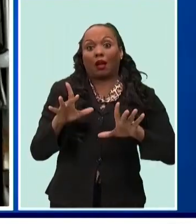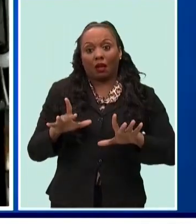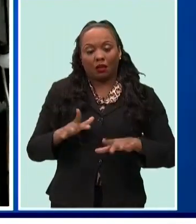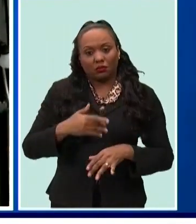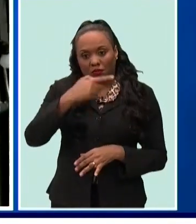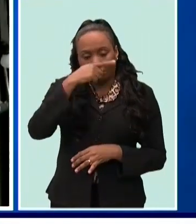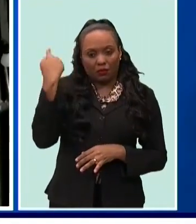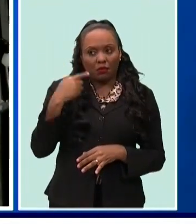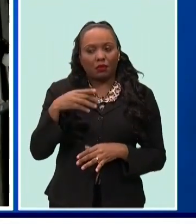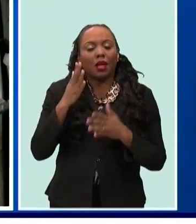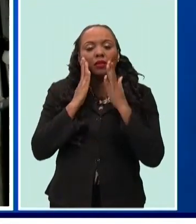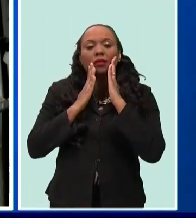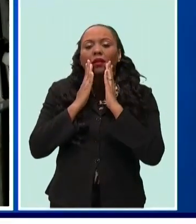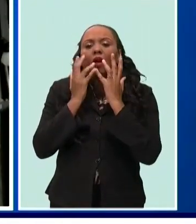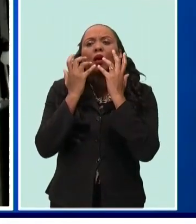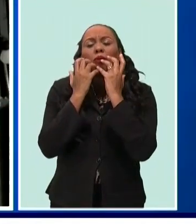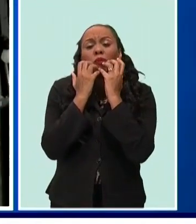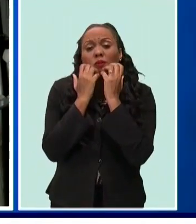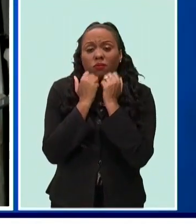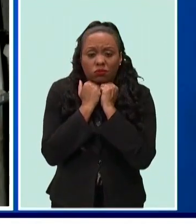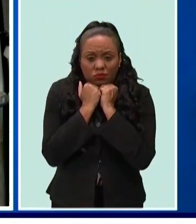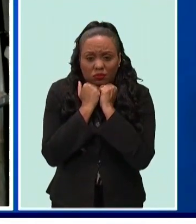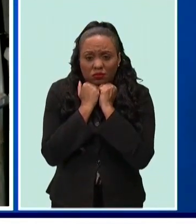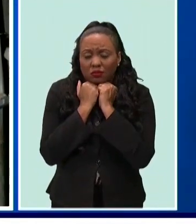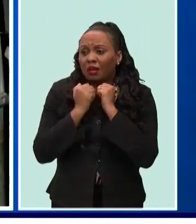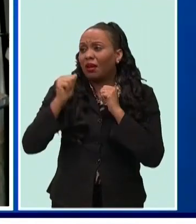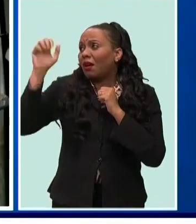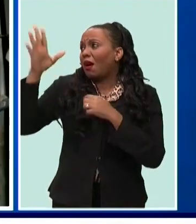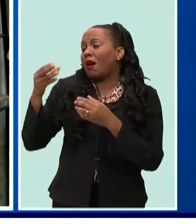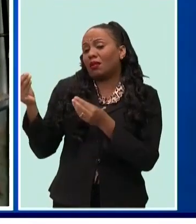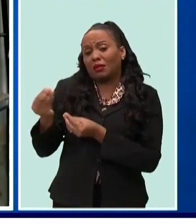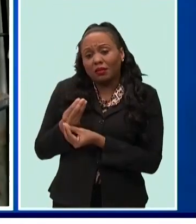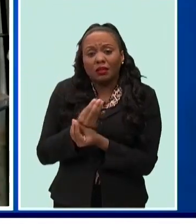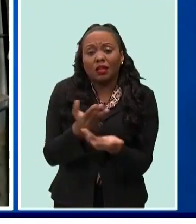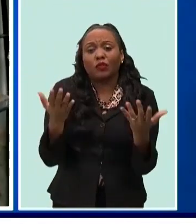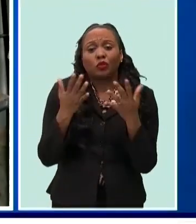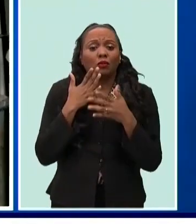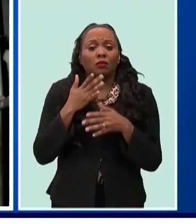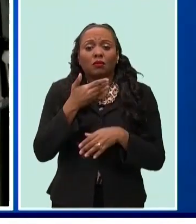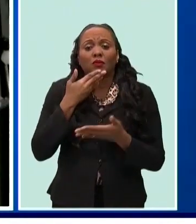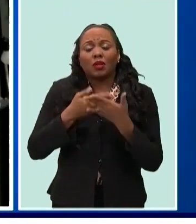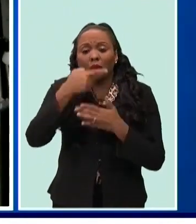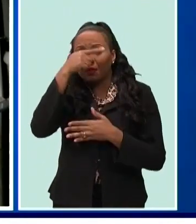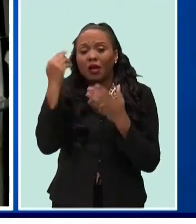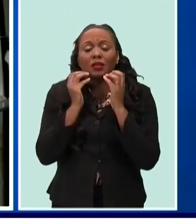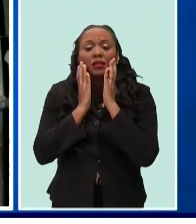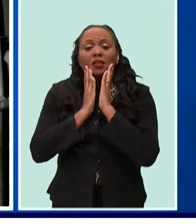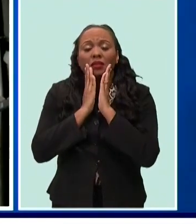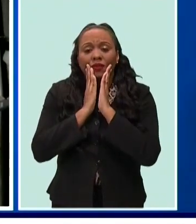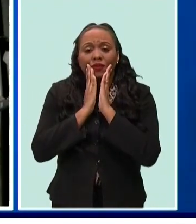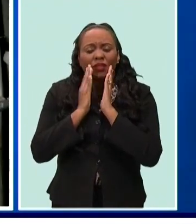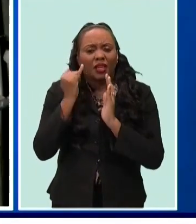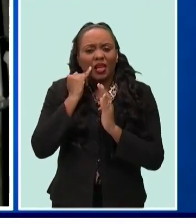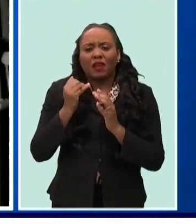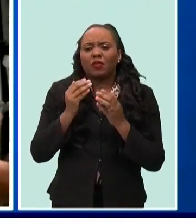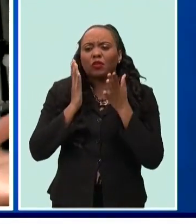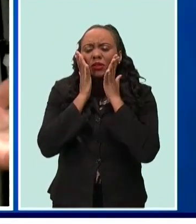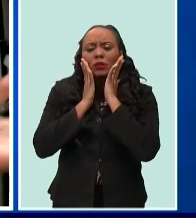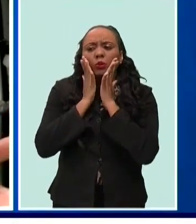skin is a treasure. It's a God-given gift. And I think that women who bleach their skin, it's something to do with